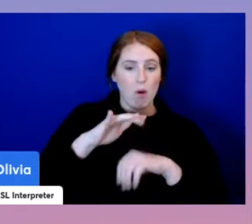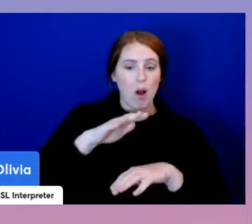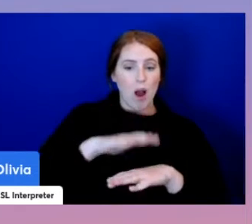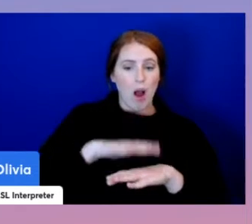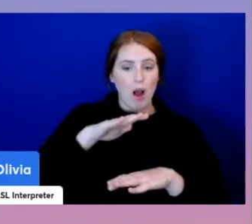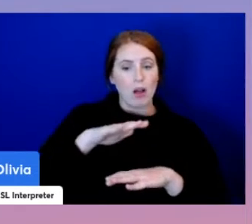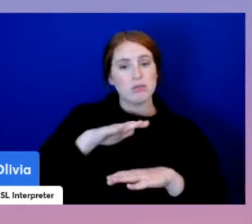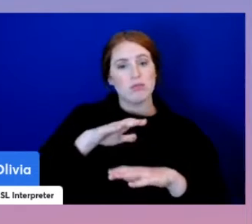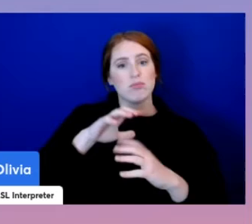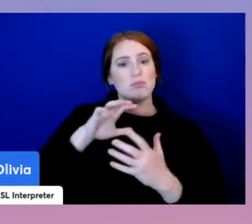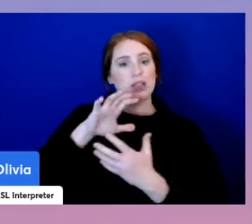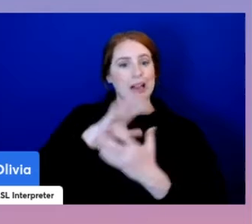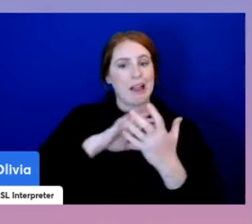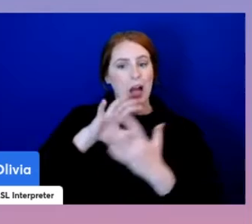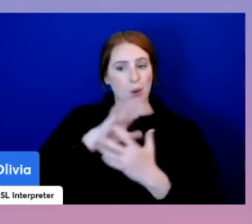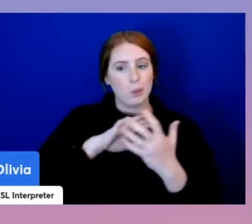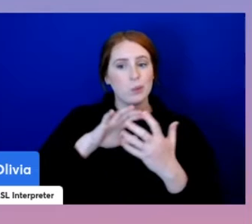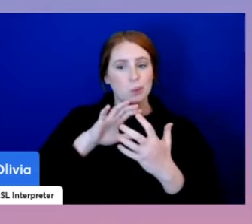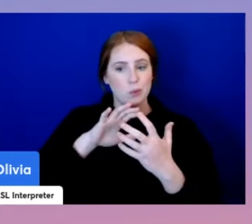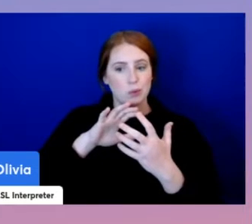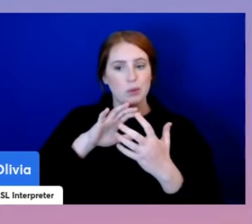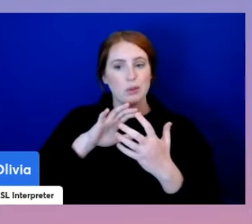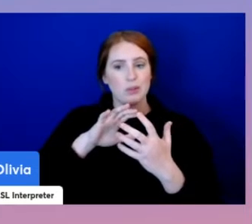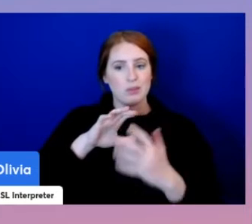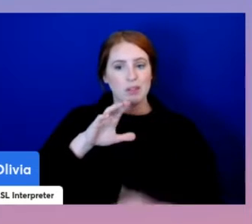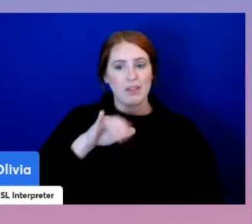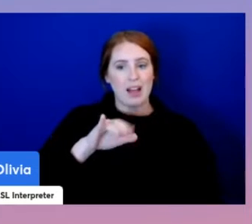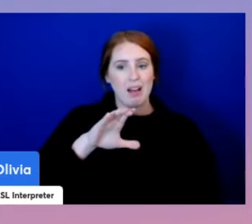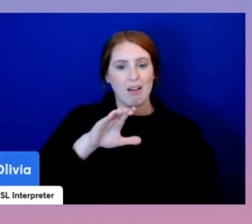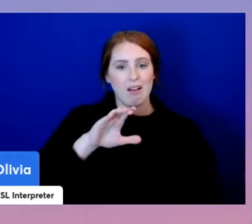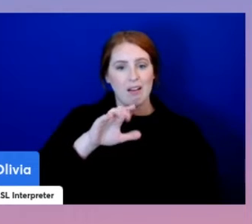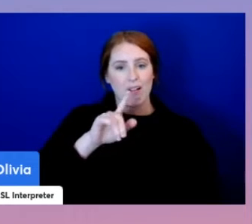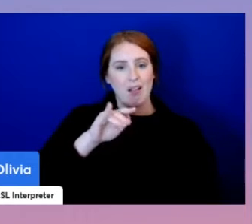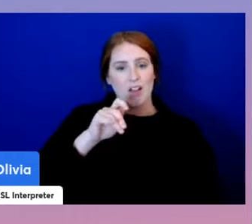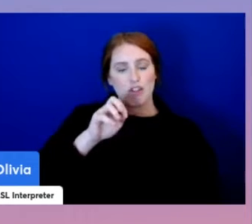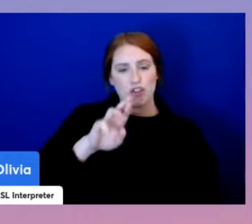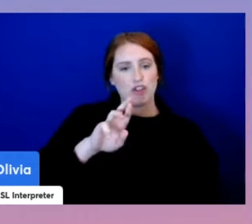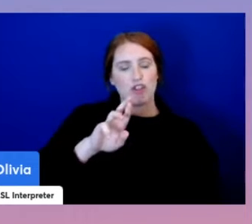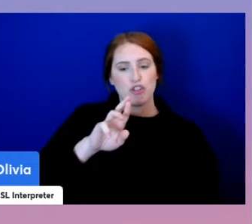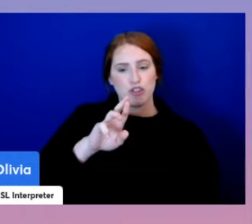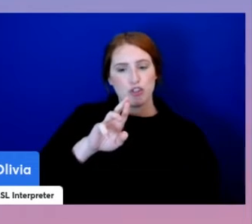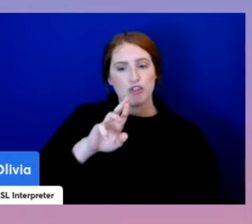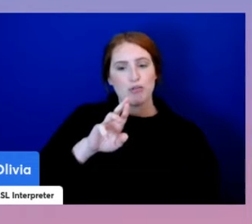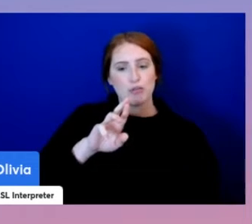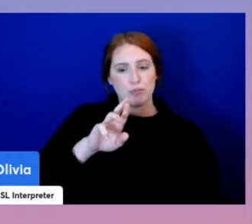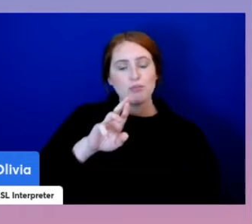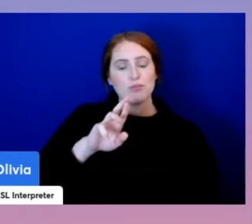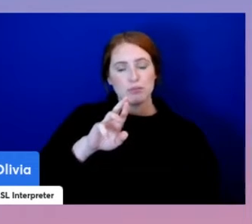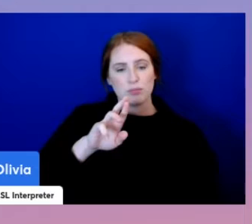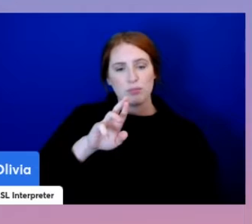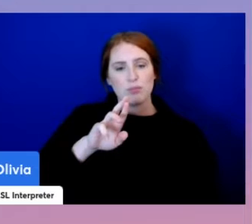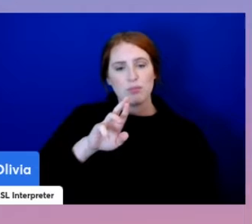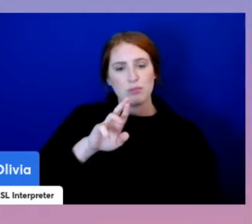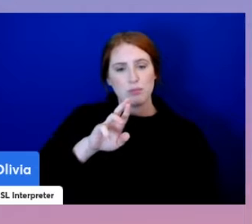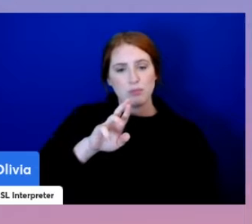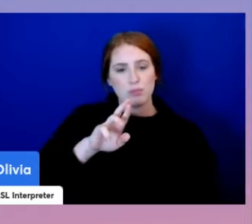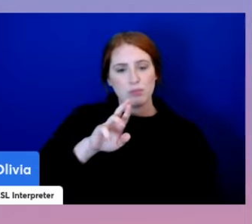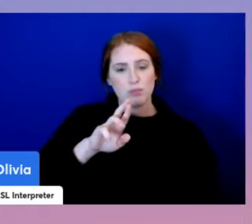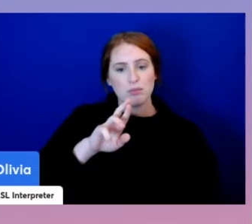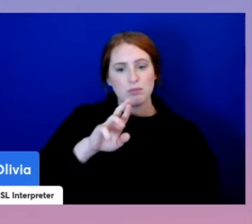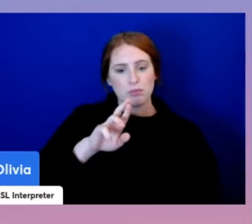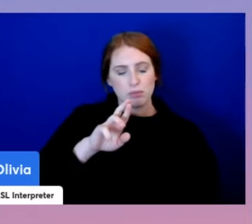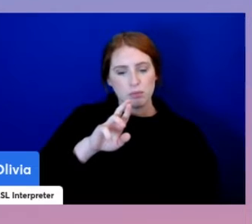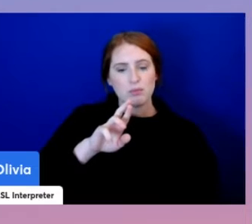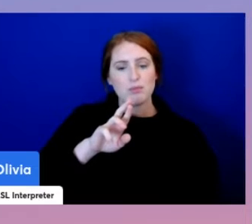on cloud with the cluster plus tier or the enterprise license